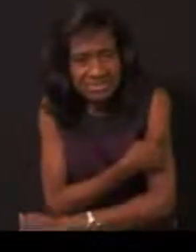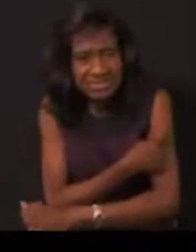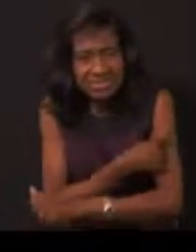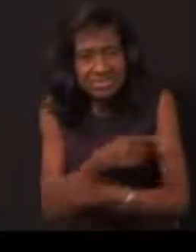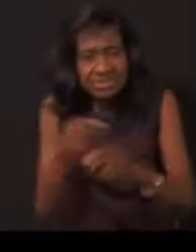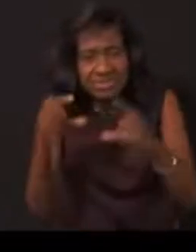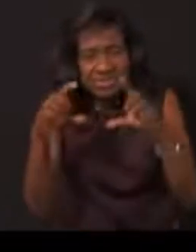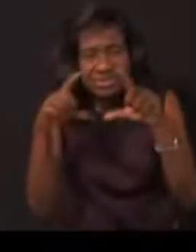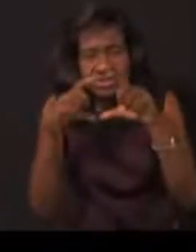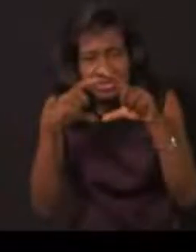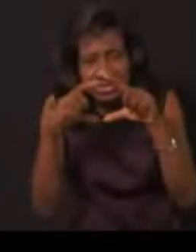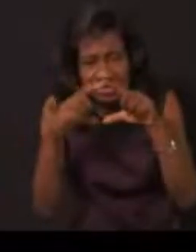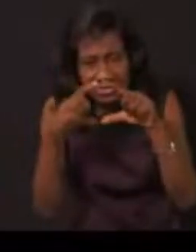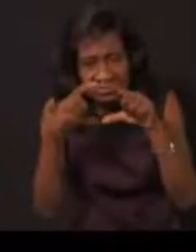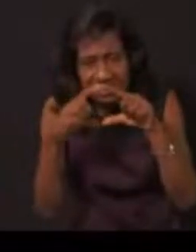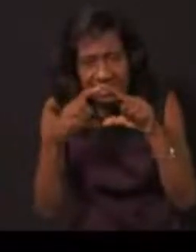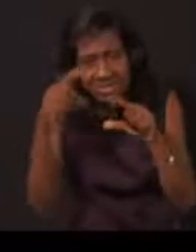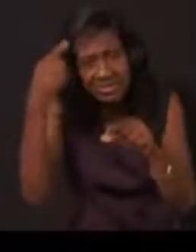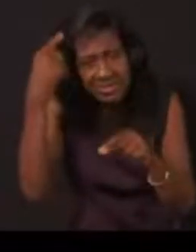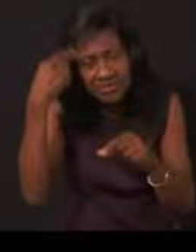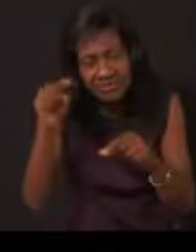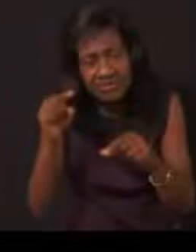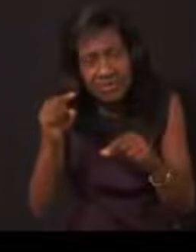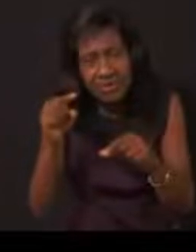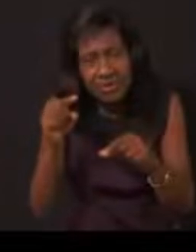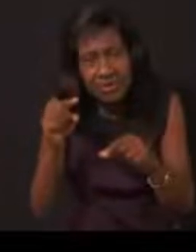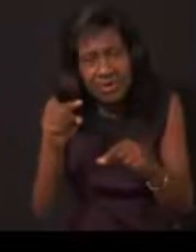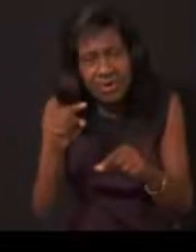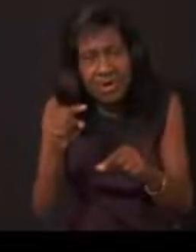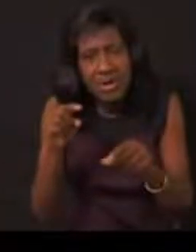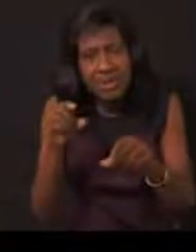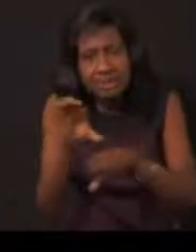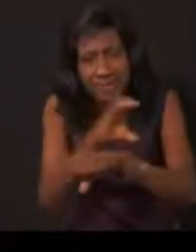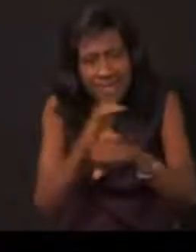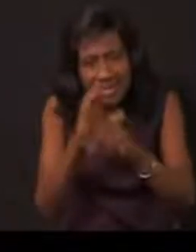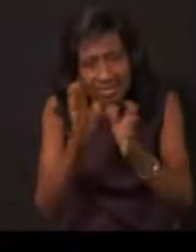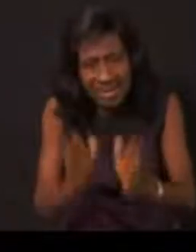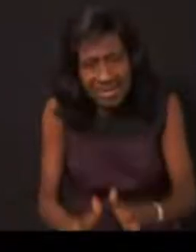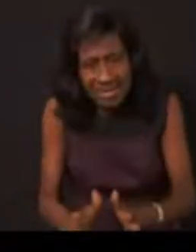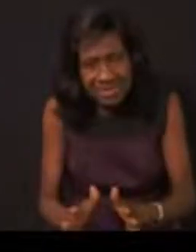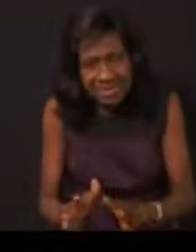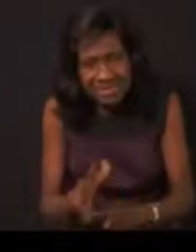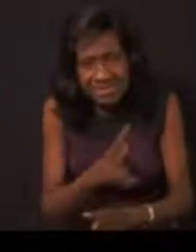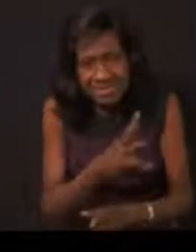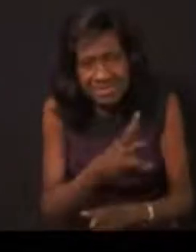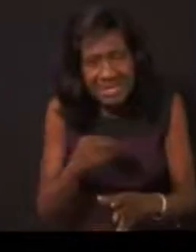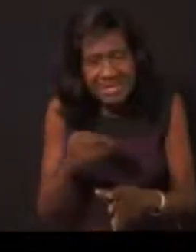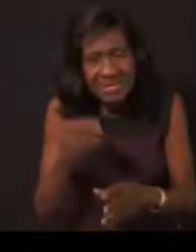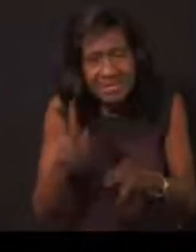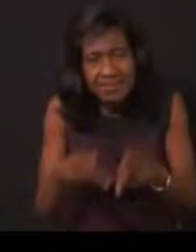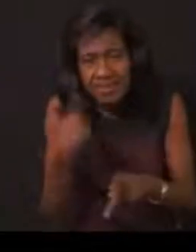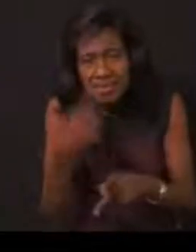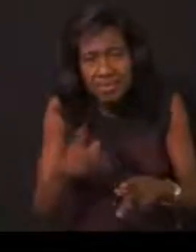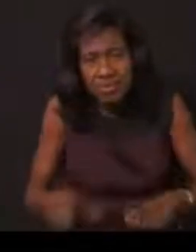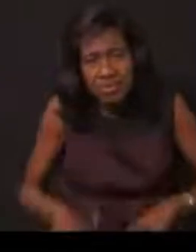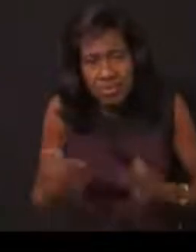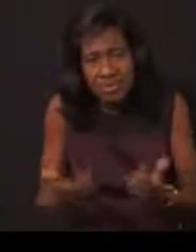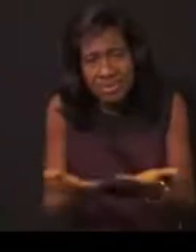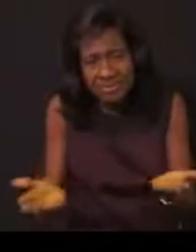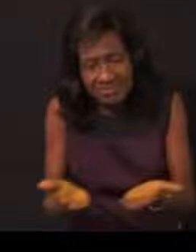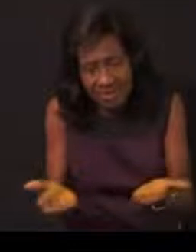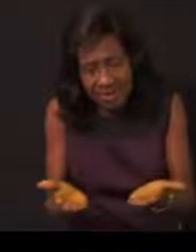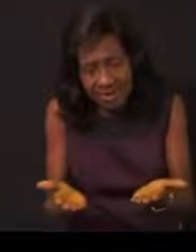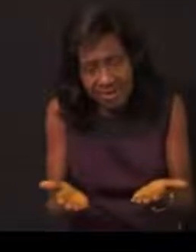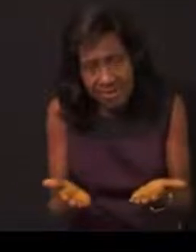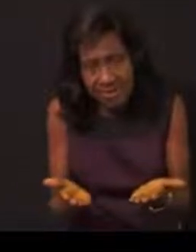Caymanians and returning residents who have been vaccinated overseas with an approved vaccine